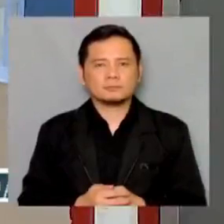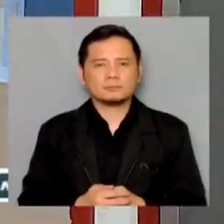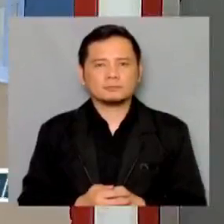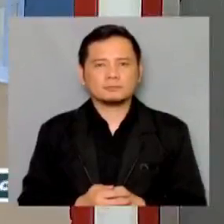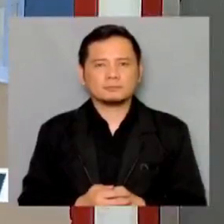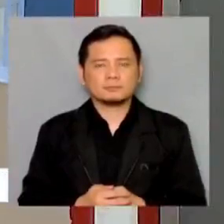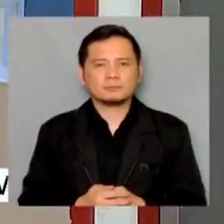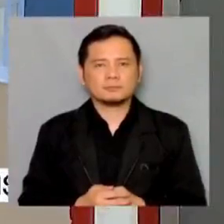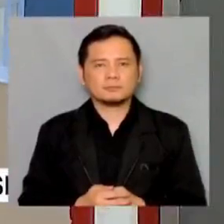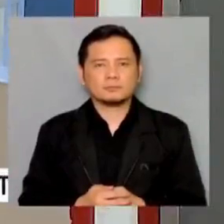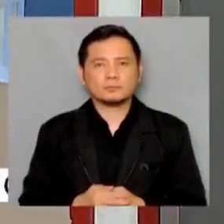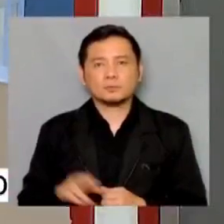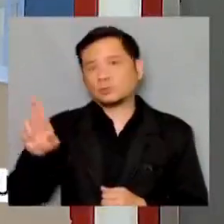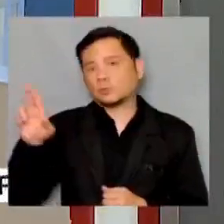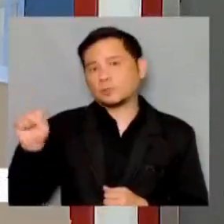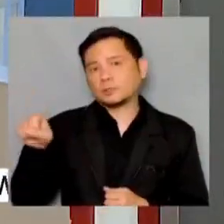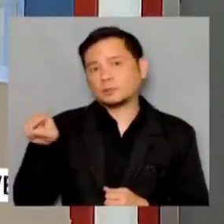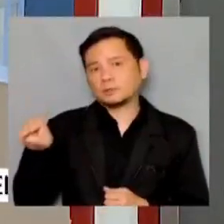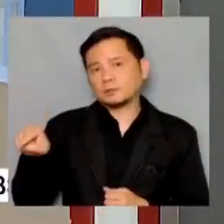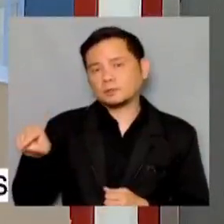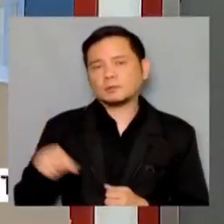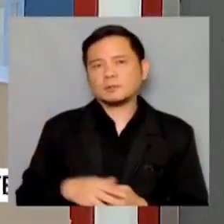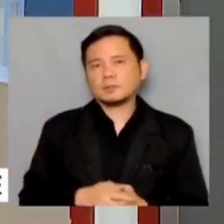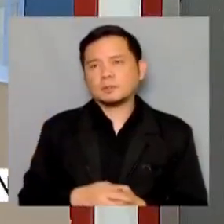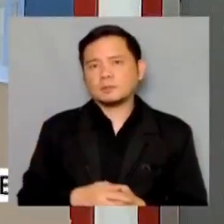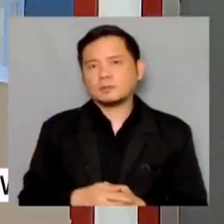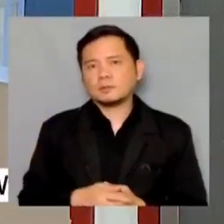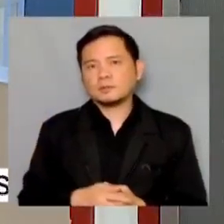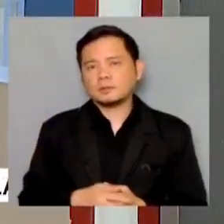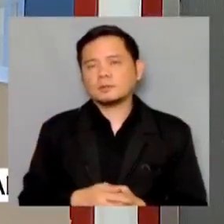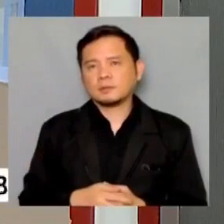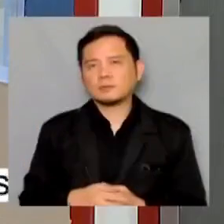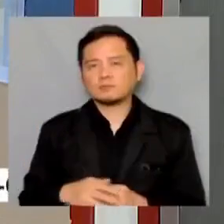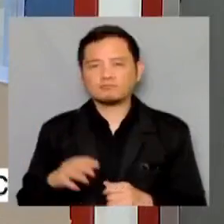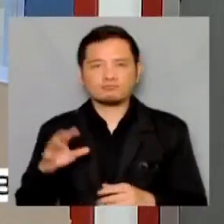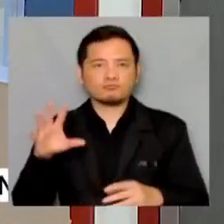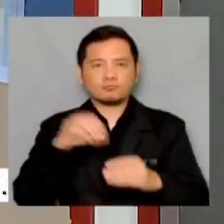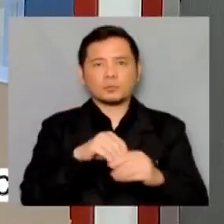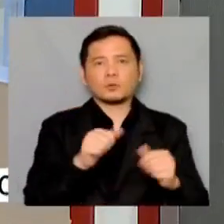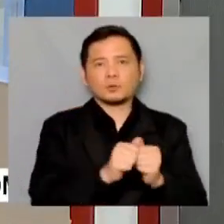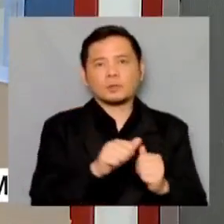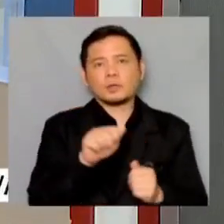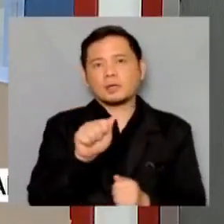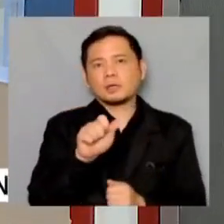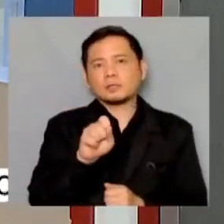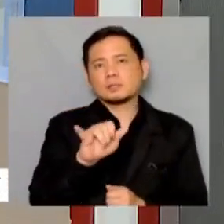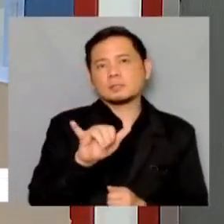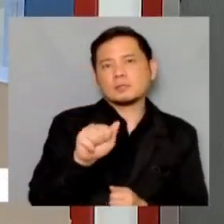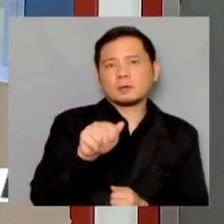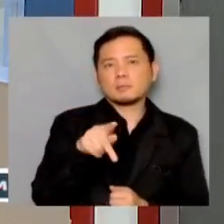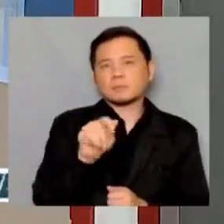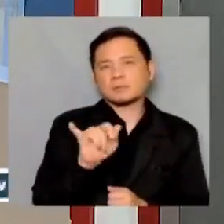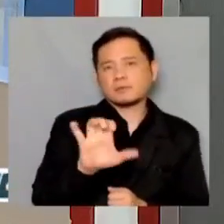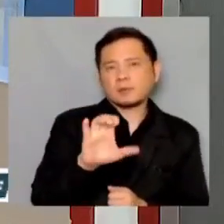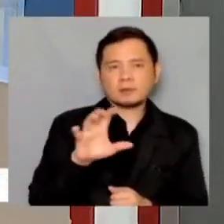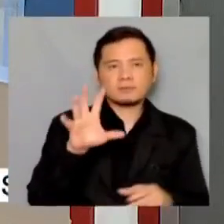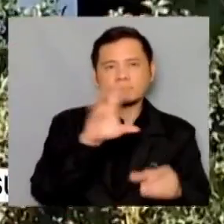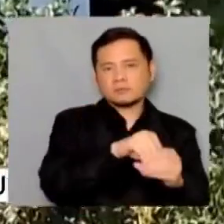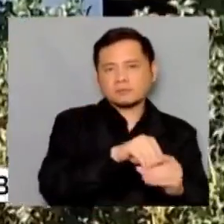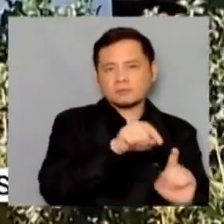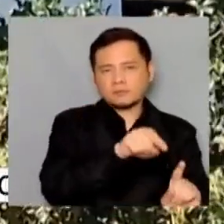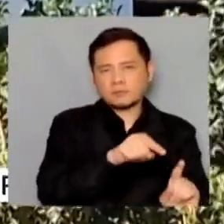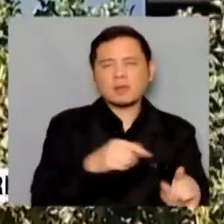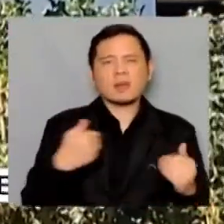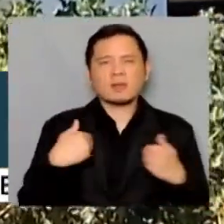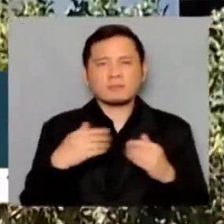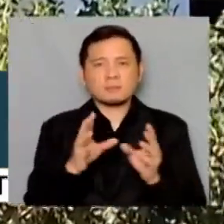The United States forging ahead on its growing Asia-Pacific priorities despite the crisis sparked by Russia's invasion on Ukraine. In a meeting